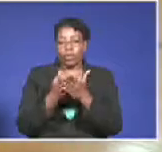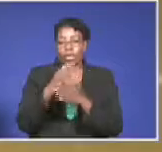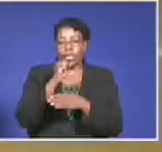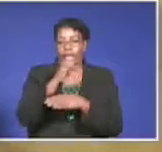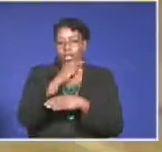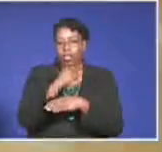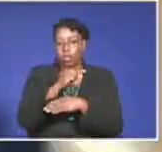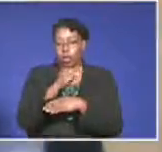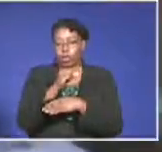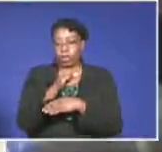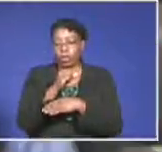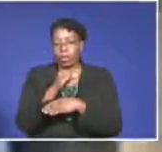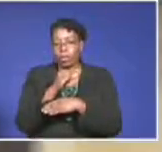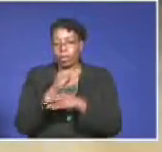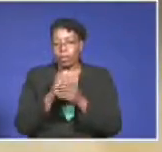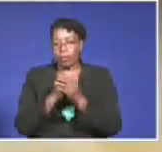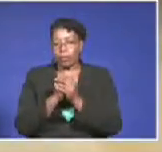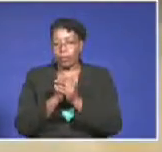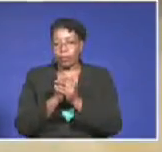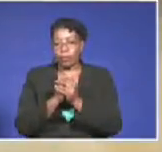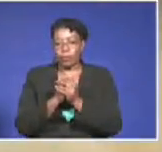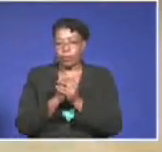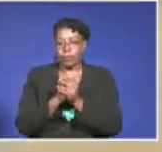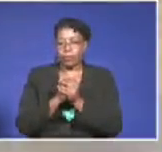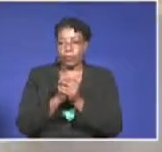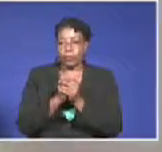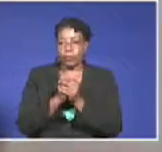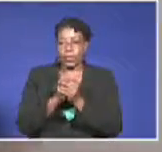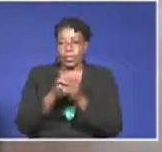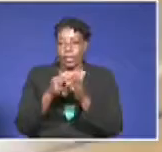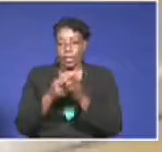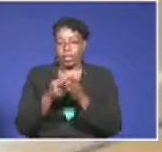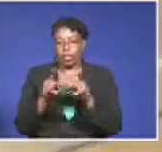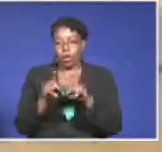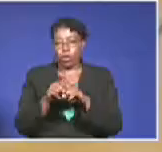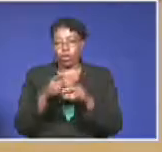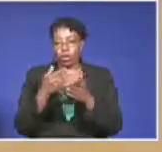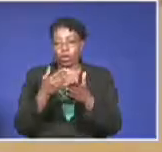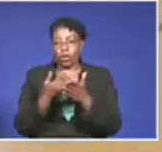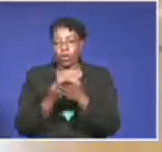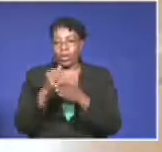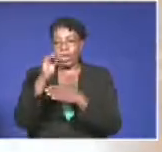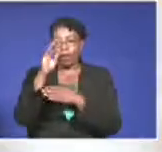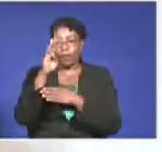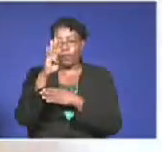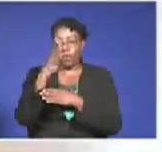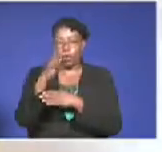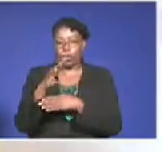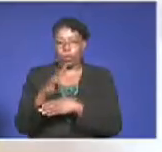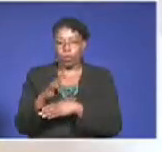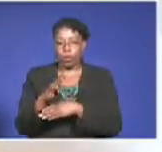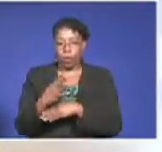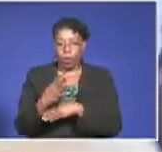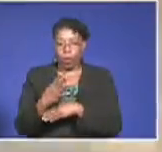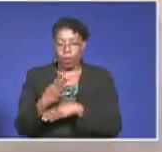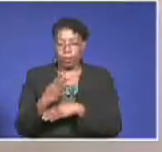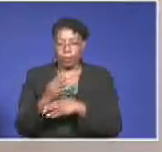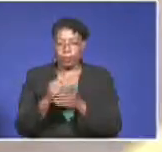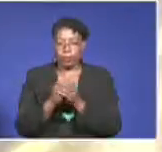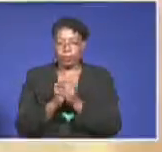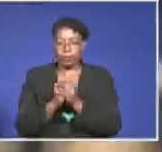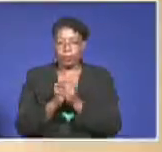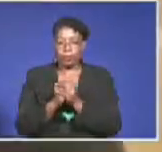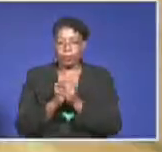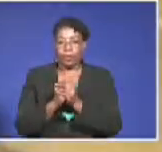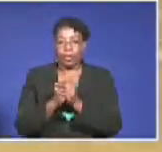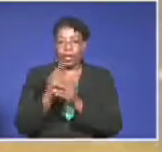with a 4-point lead. Chris Johnson with the baseline floater. And it is good as well. Fourth quarter action now. Paul Green drives to the basket. He then